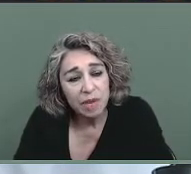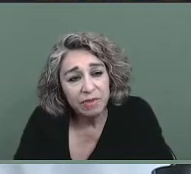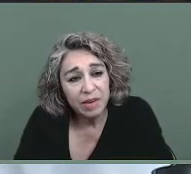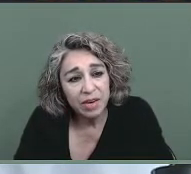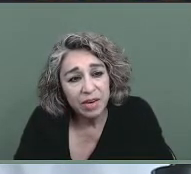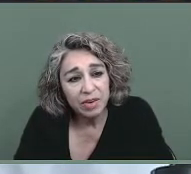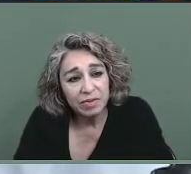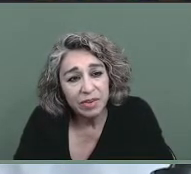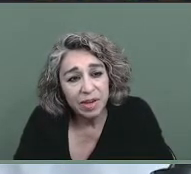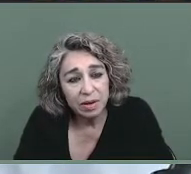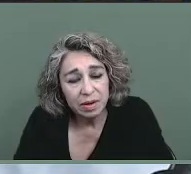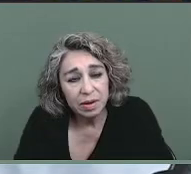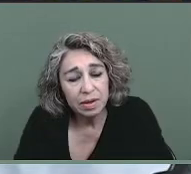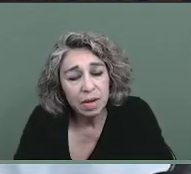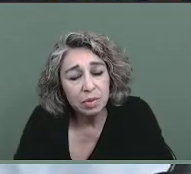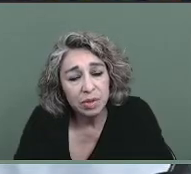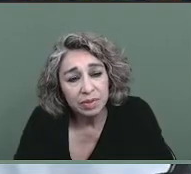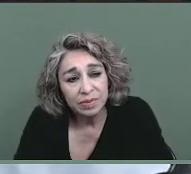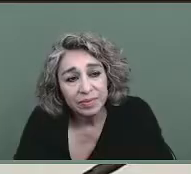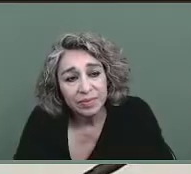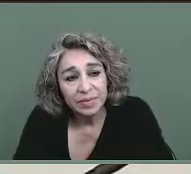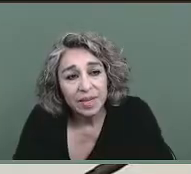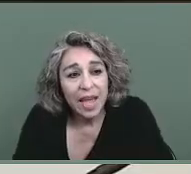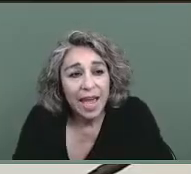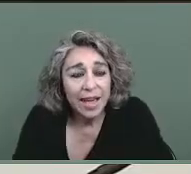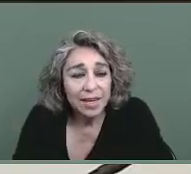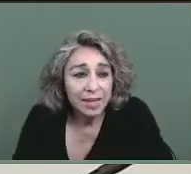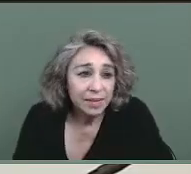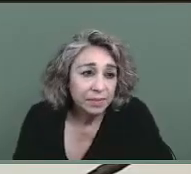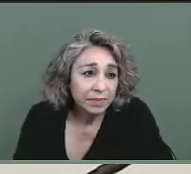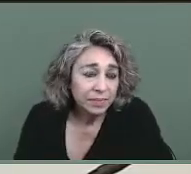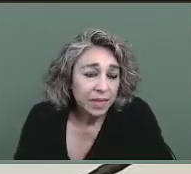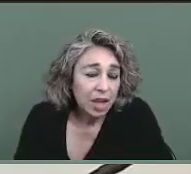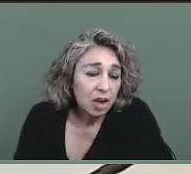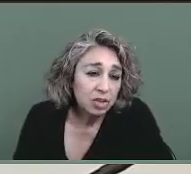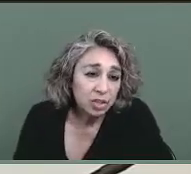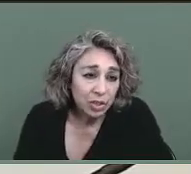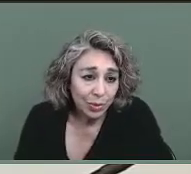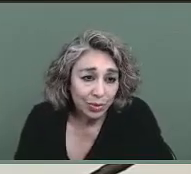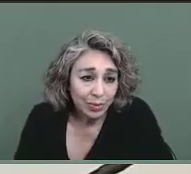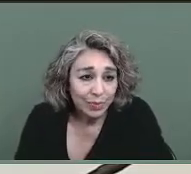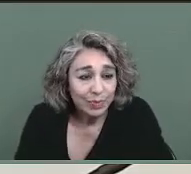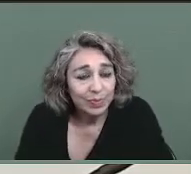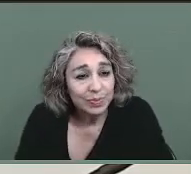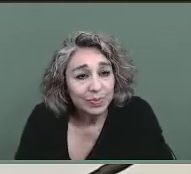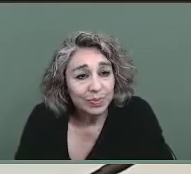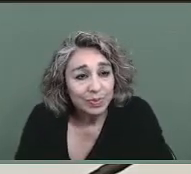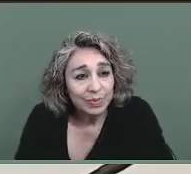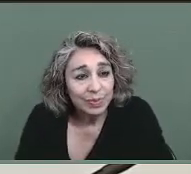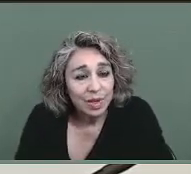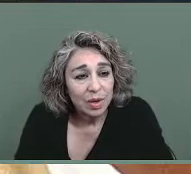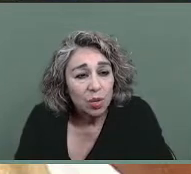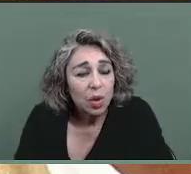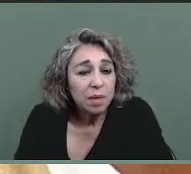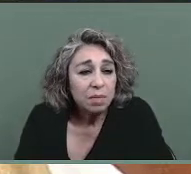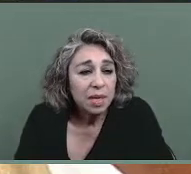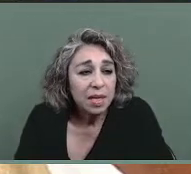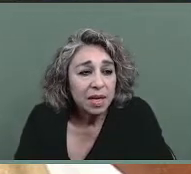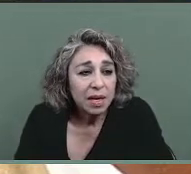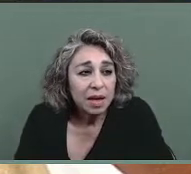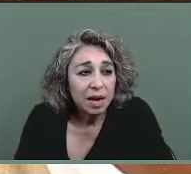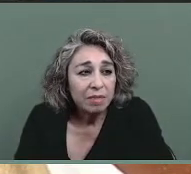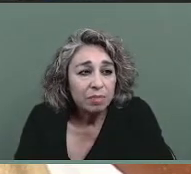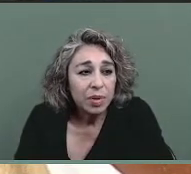twenty-five hundred and fifty double and also 1